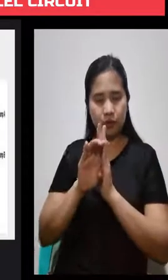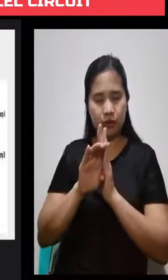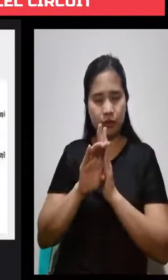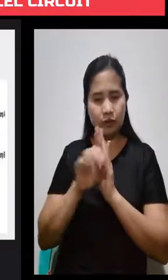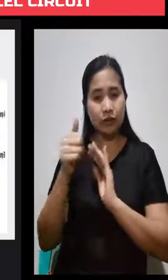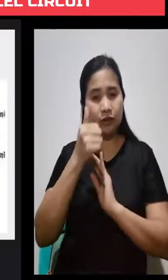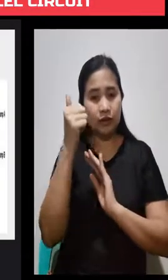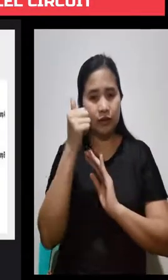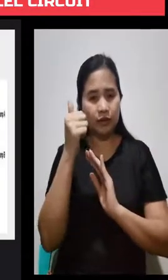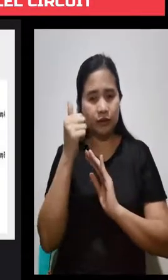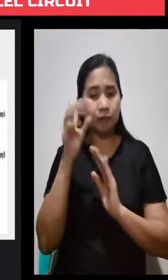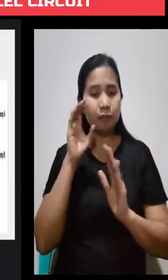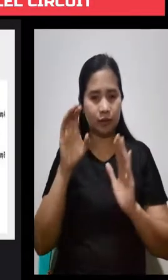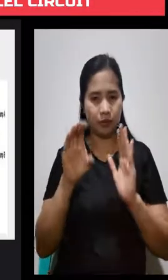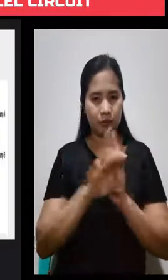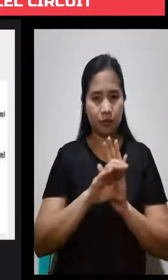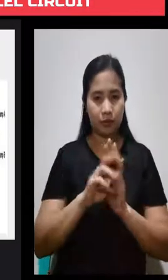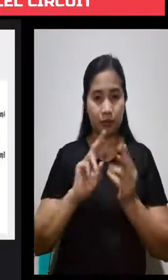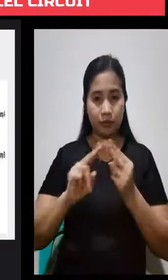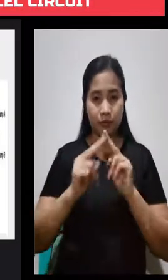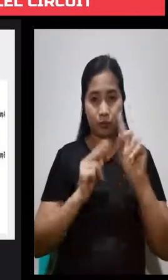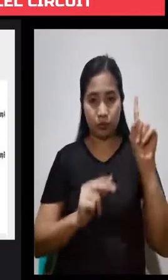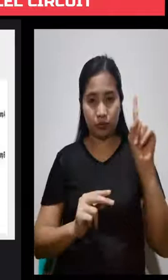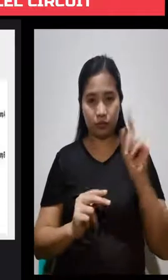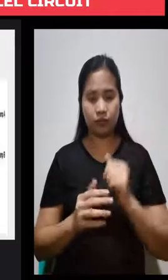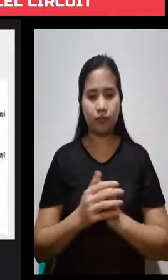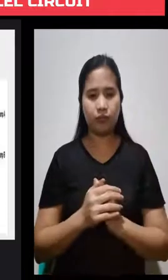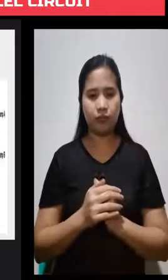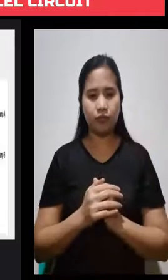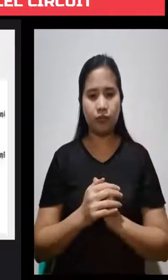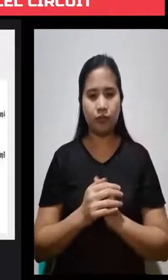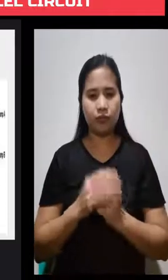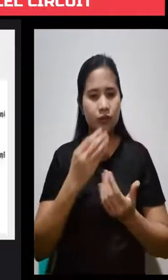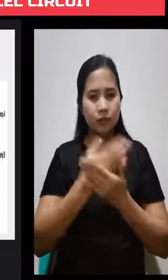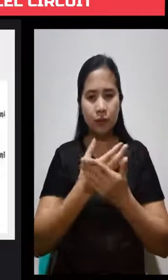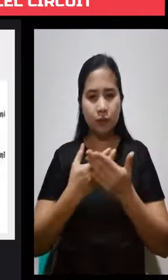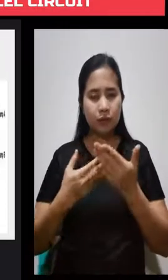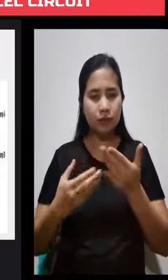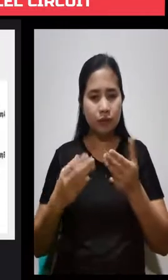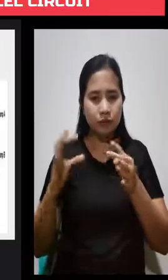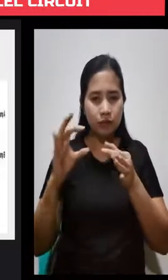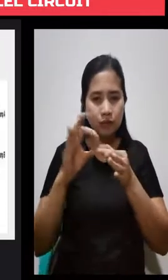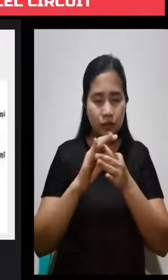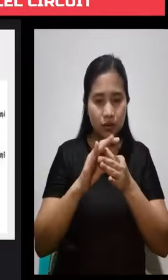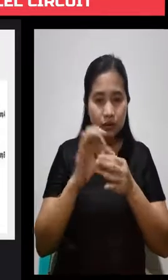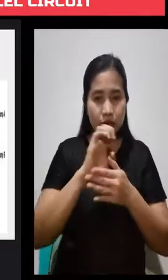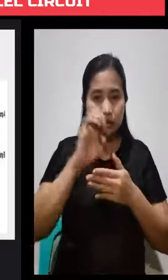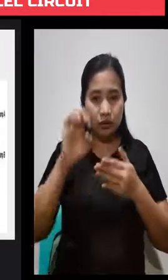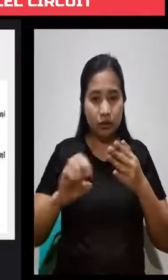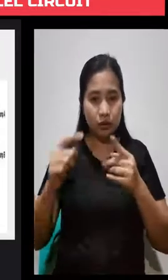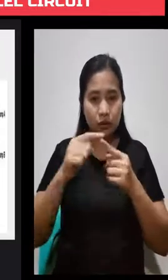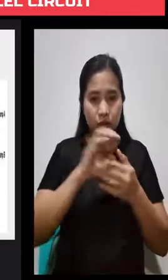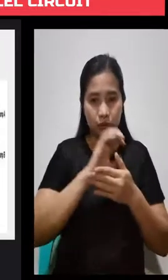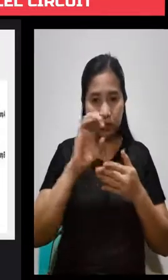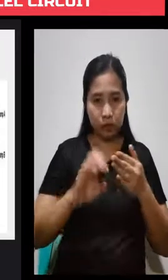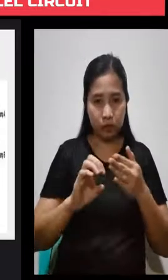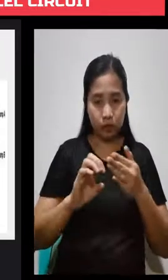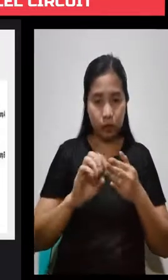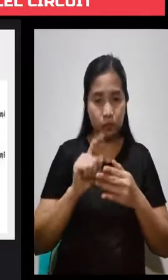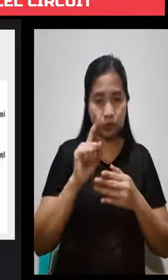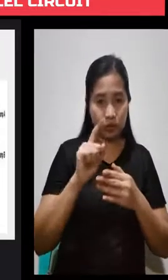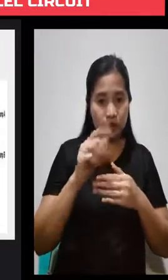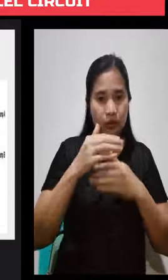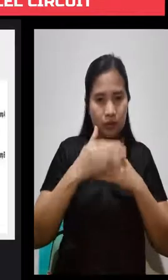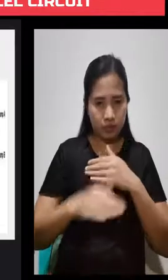Number 1. The components are connected end to end, one after the other.